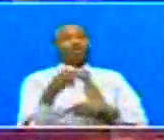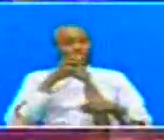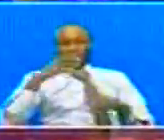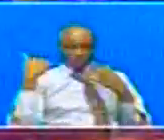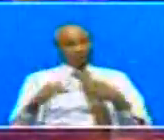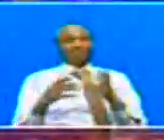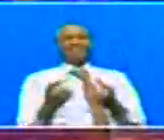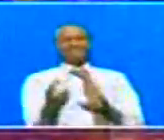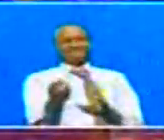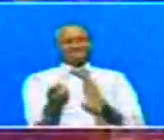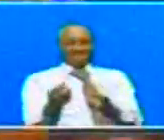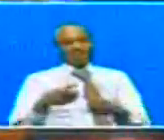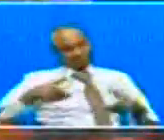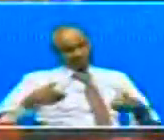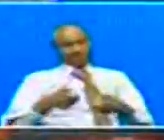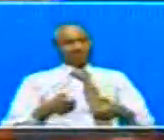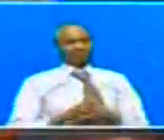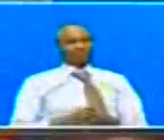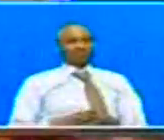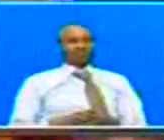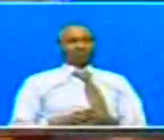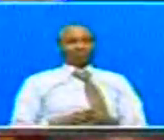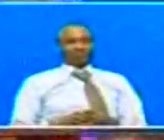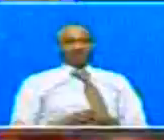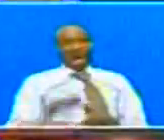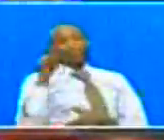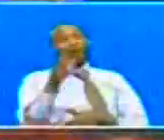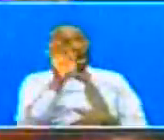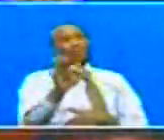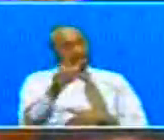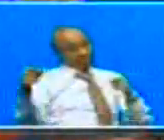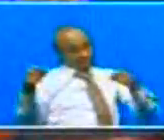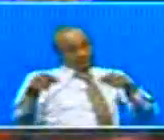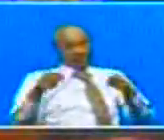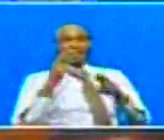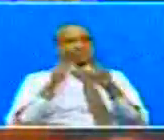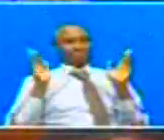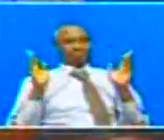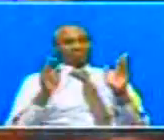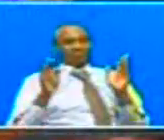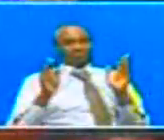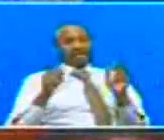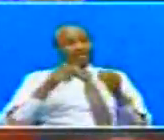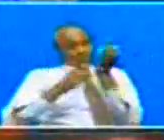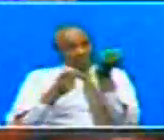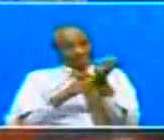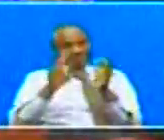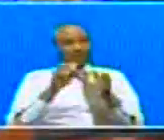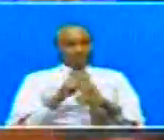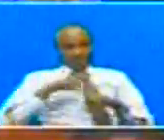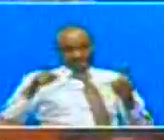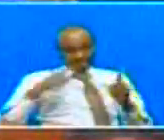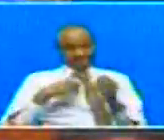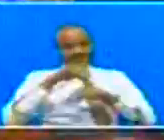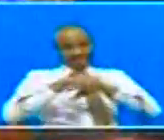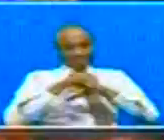usiwachilie. Mheshimiwa Rais, shika hapo. Ushike hapo hapo tu. Kwa Kiswahili inaitwa hapo. Kwa Kizungu, by the balls